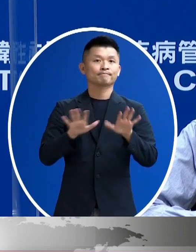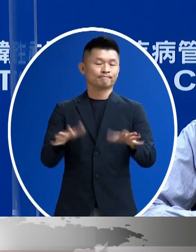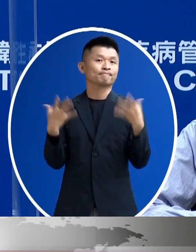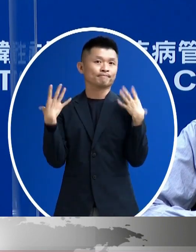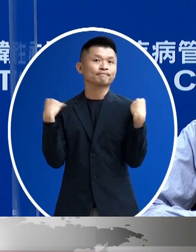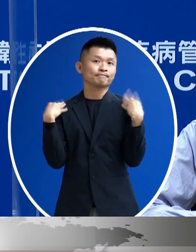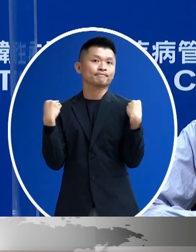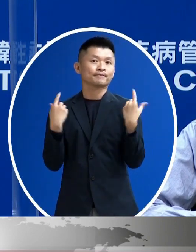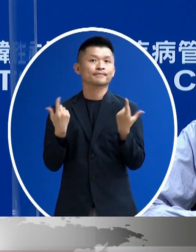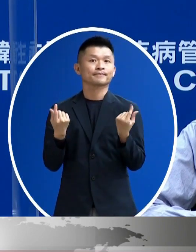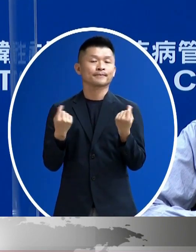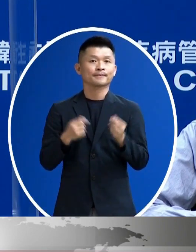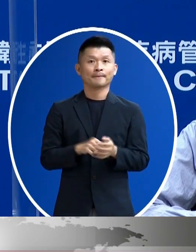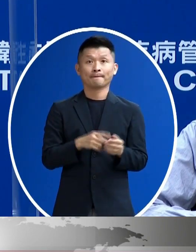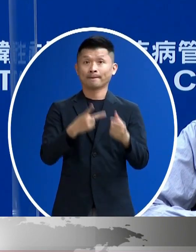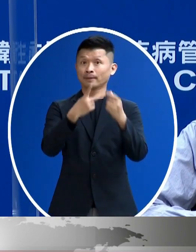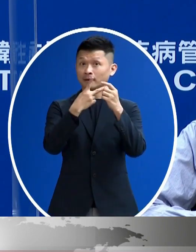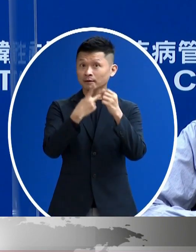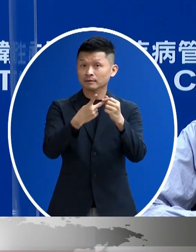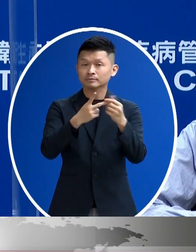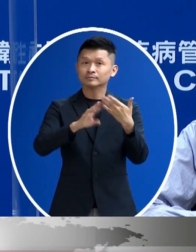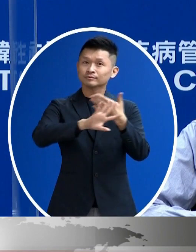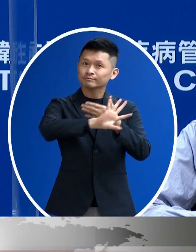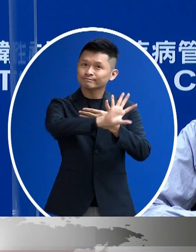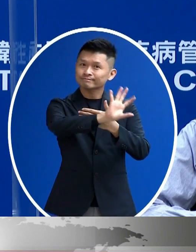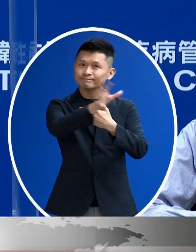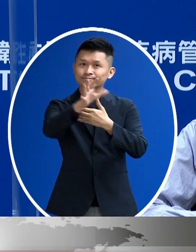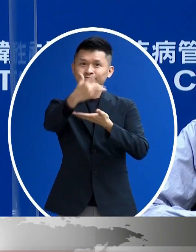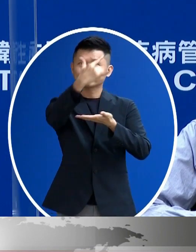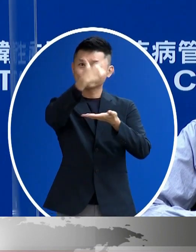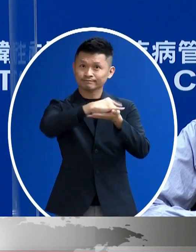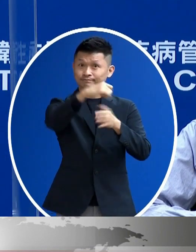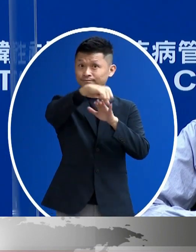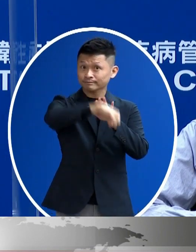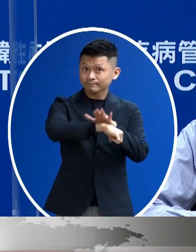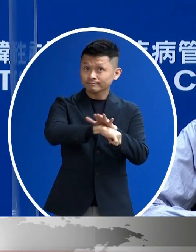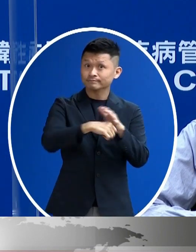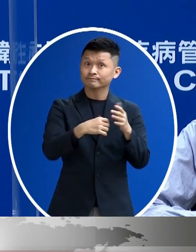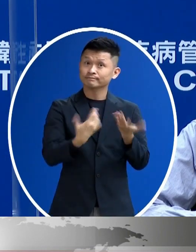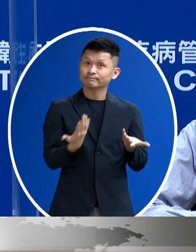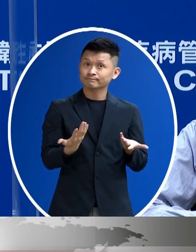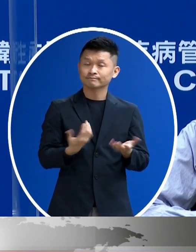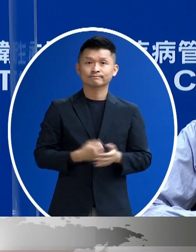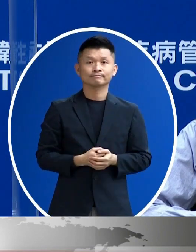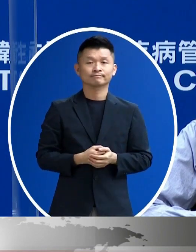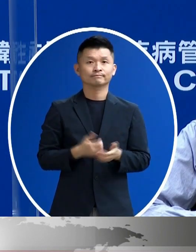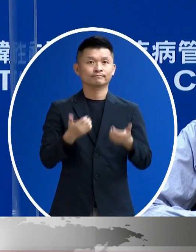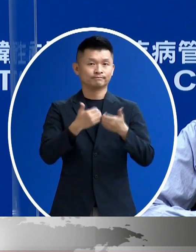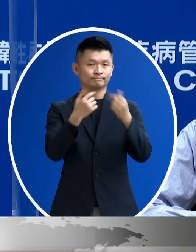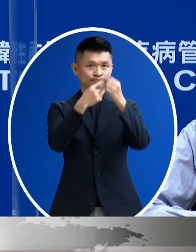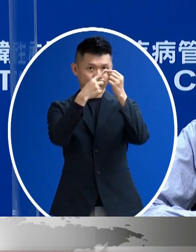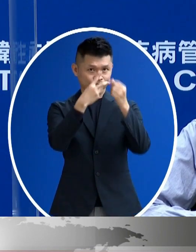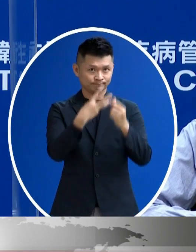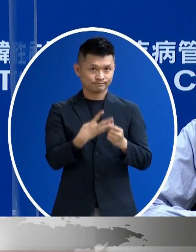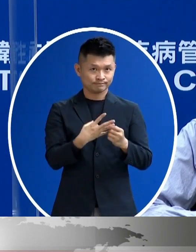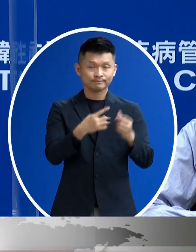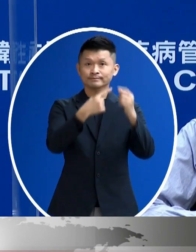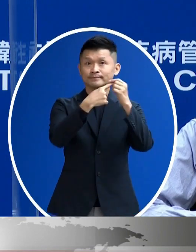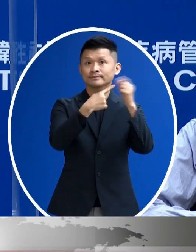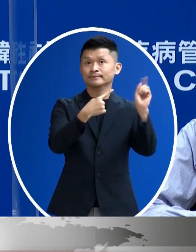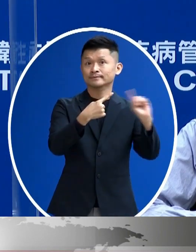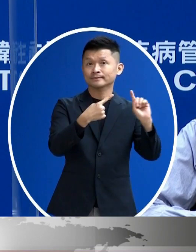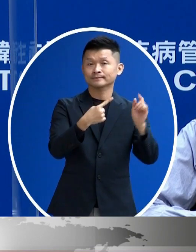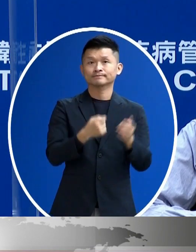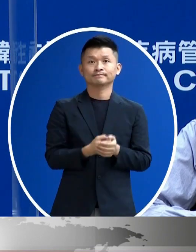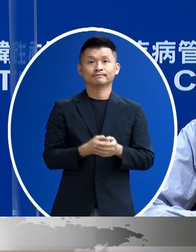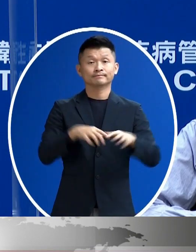own expense. If they test negative, they will then be allowed to take a quarantine taxi home and quarantine there for 4 days. The